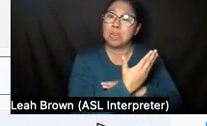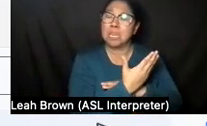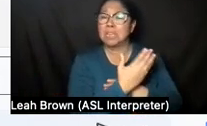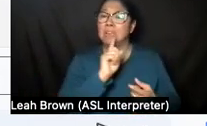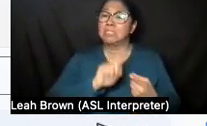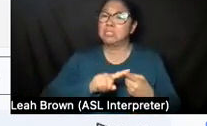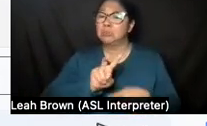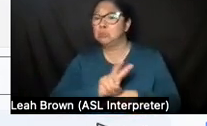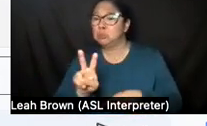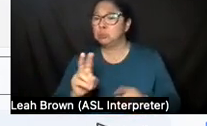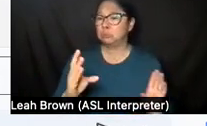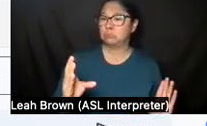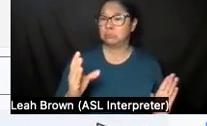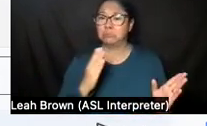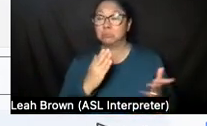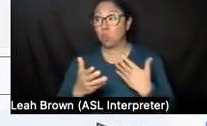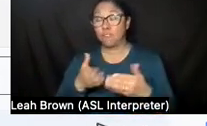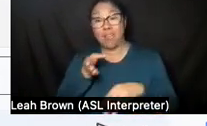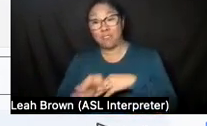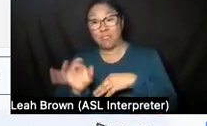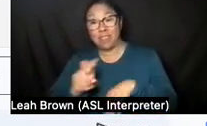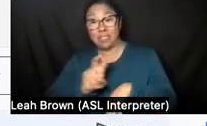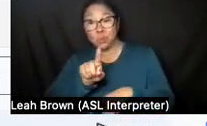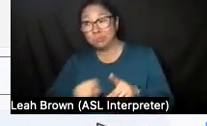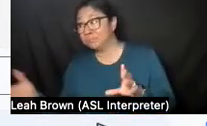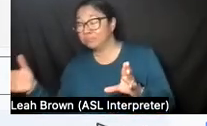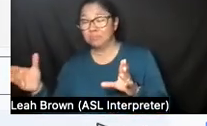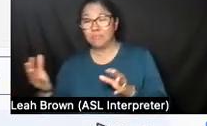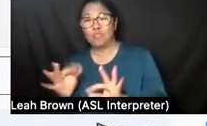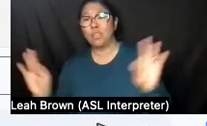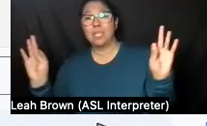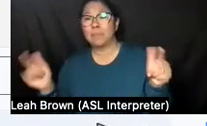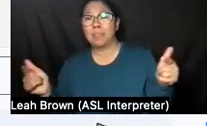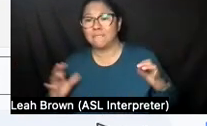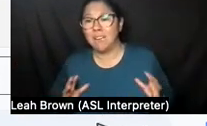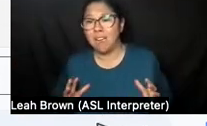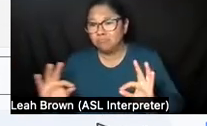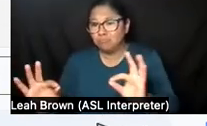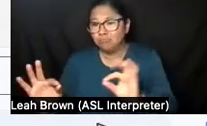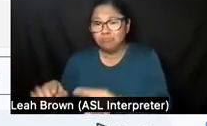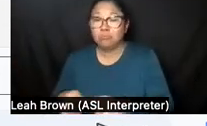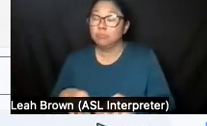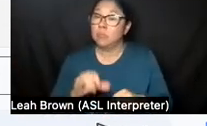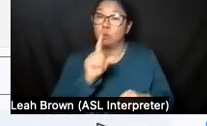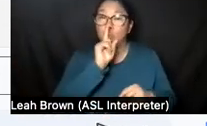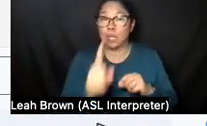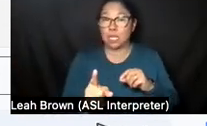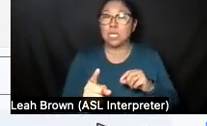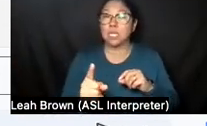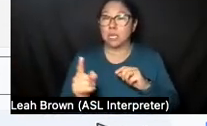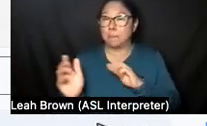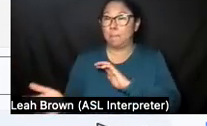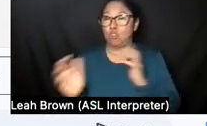you guys play whatever you guys want to do. Mm-hmm. It's their free time, you know, so. Yeah. Which mirrors a lot of the things that they do